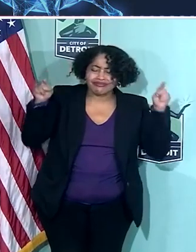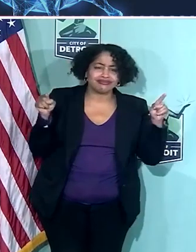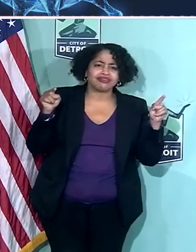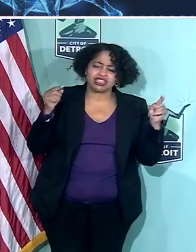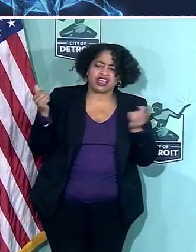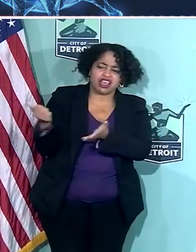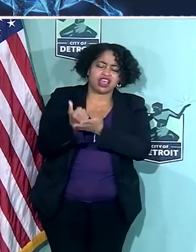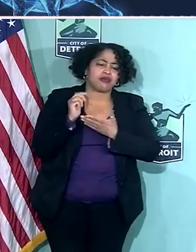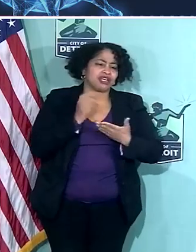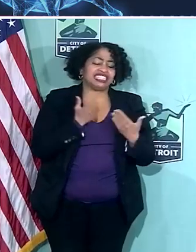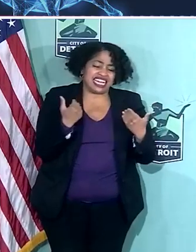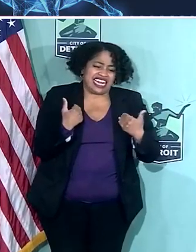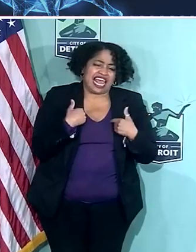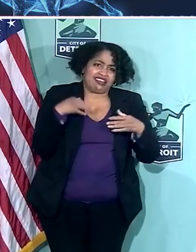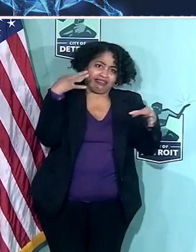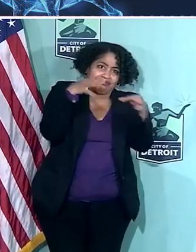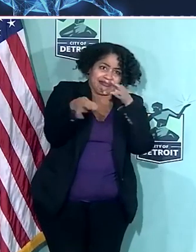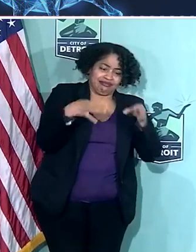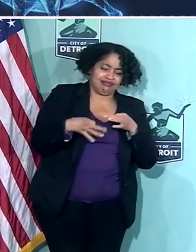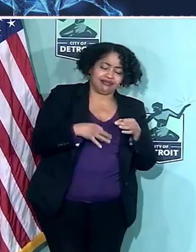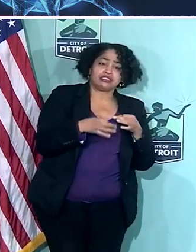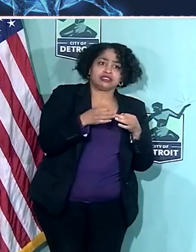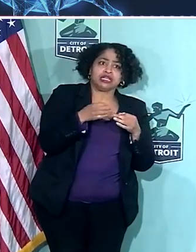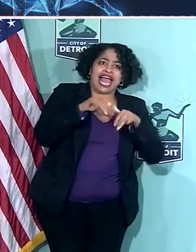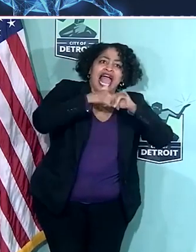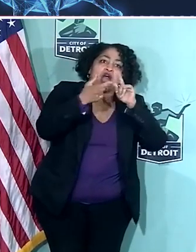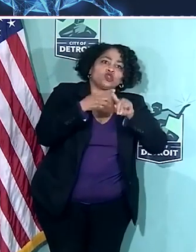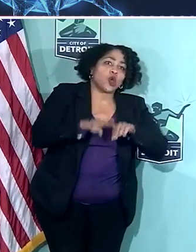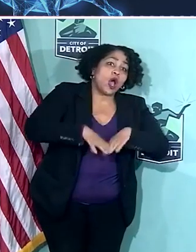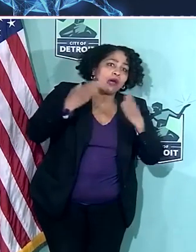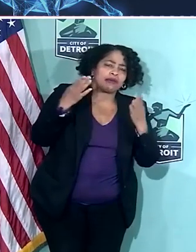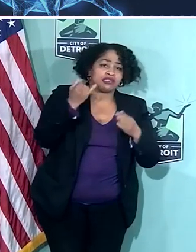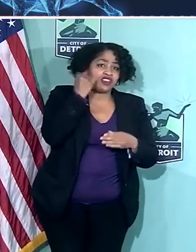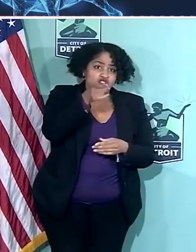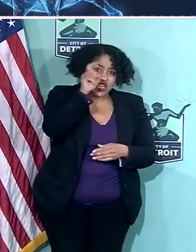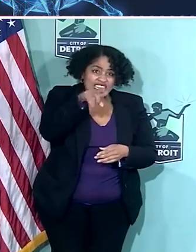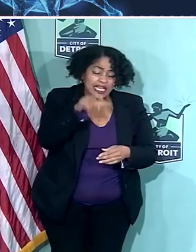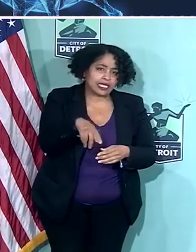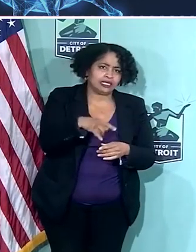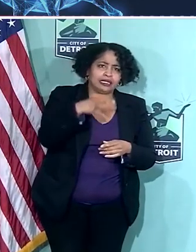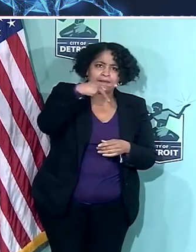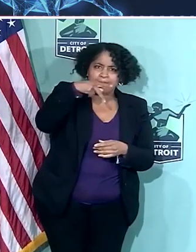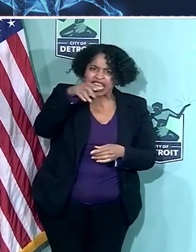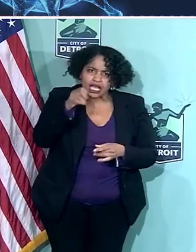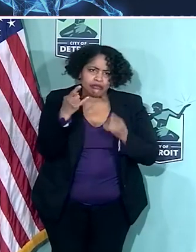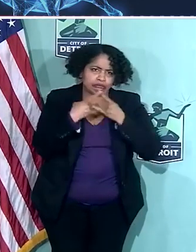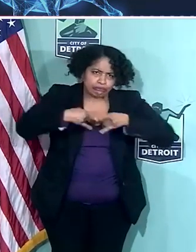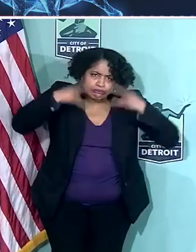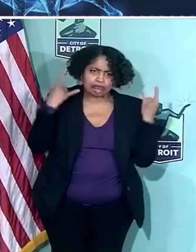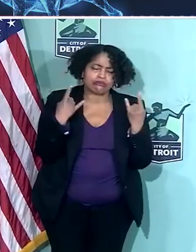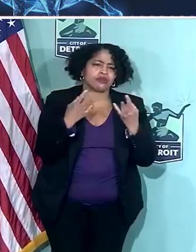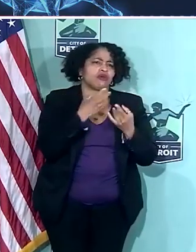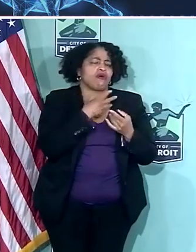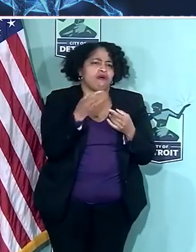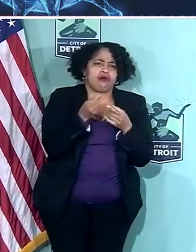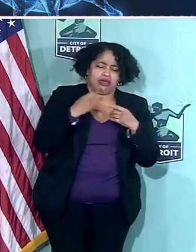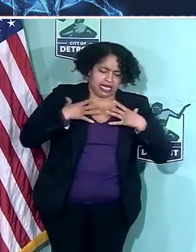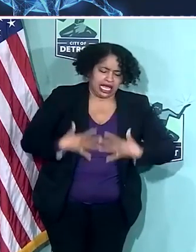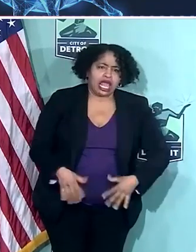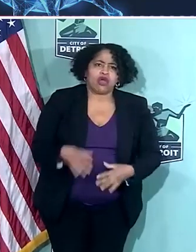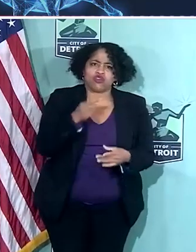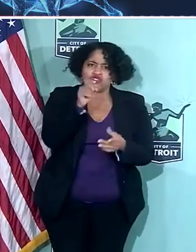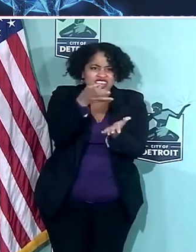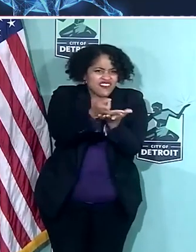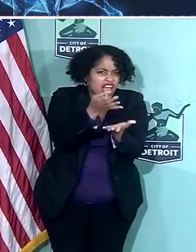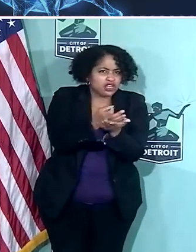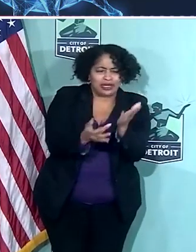reopen, they're going to give you resources if you need masks, gowns, PPE, or if you need financing or technical